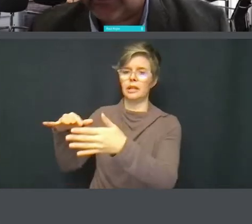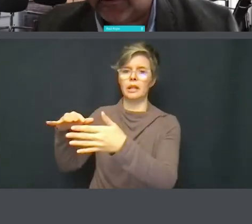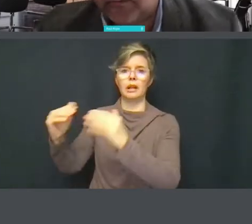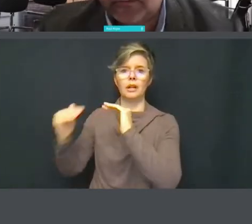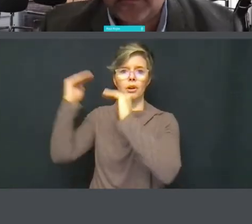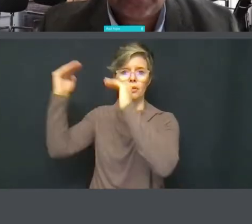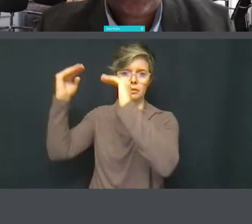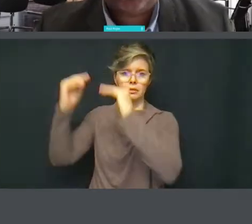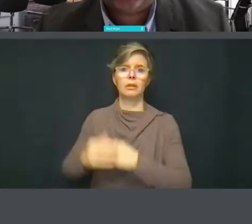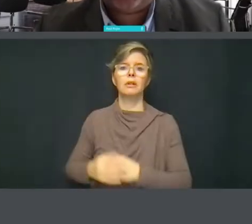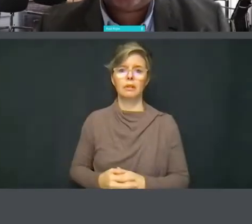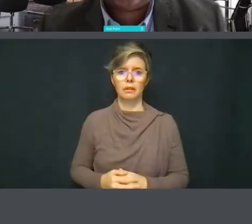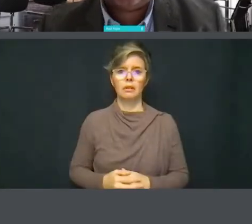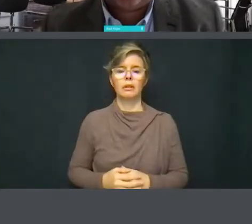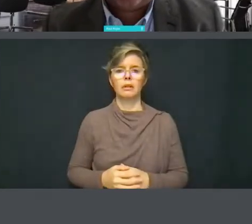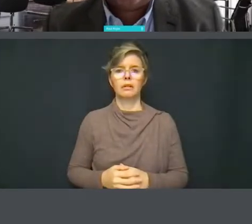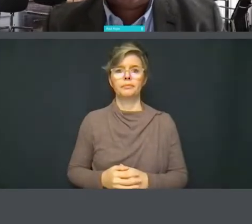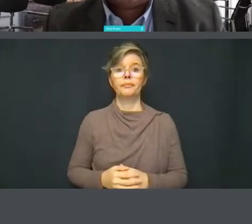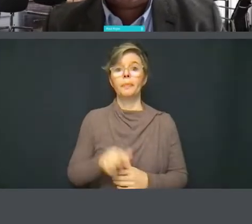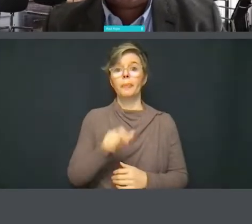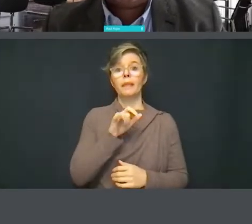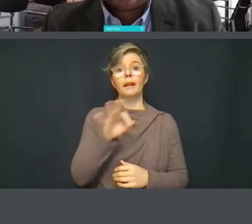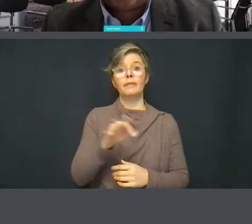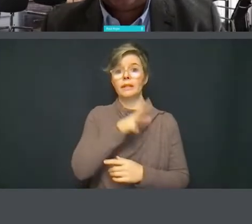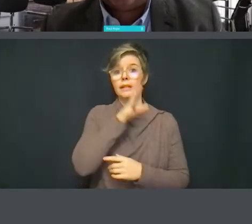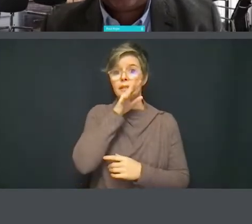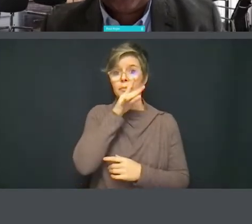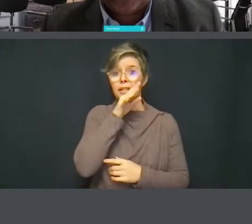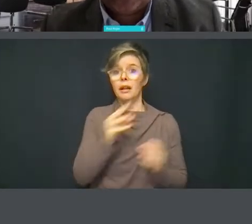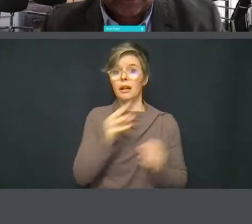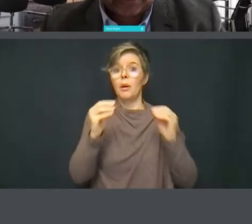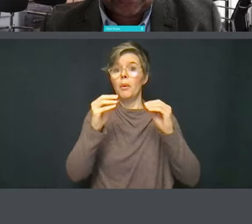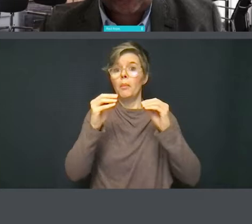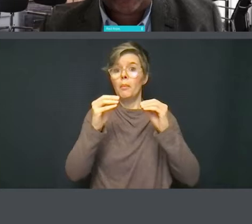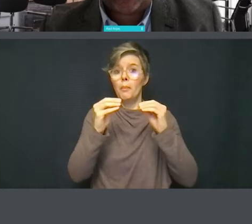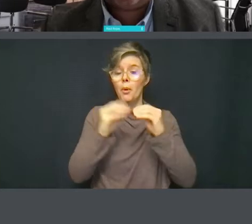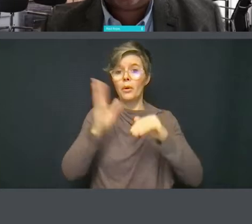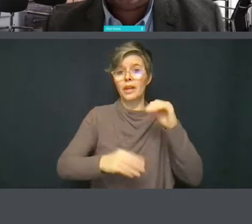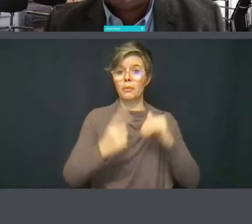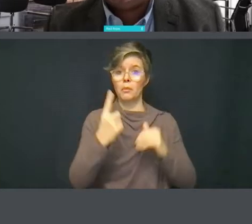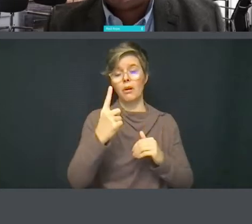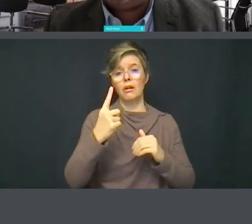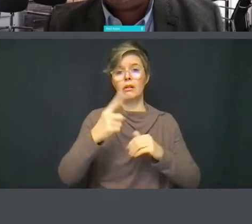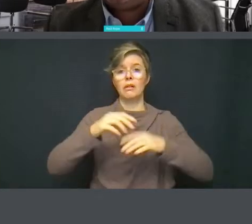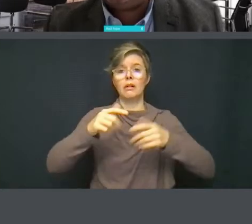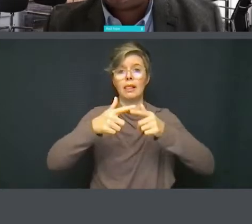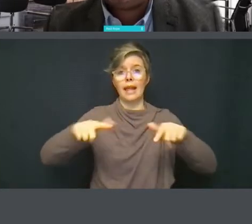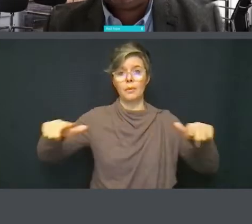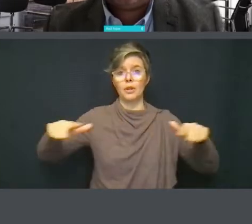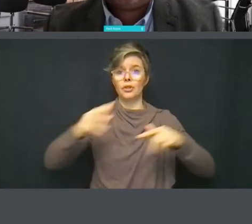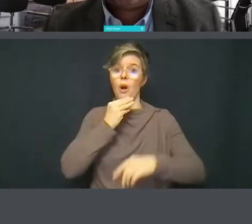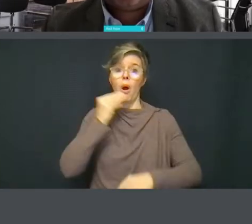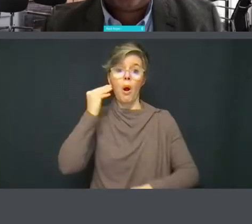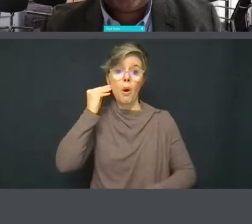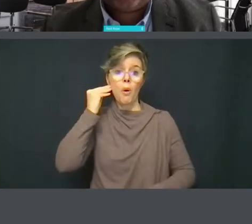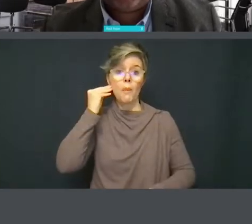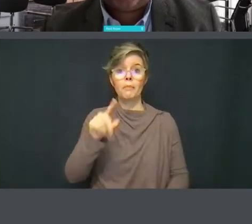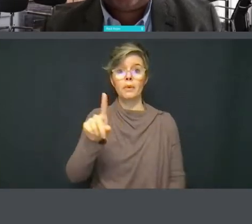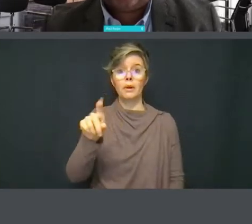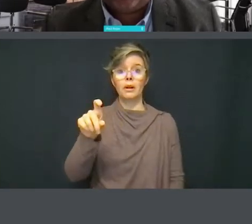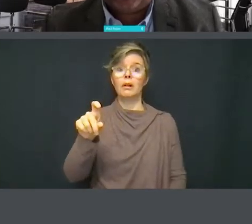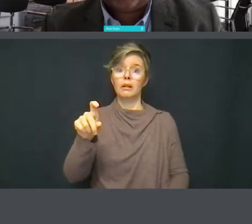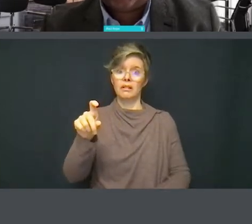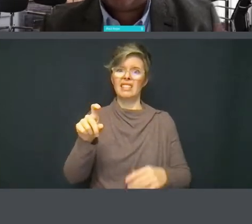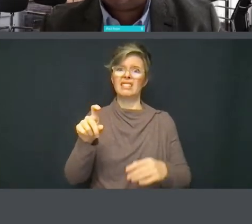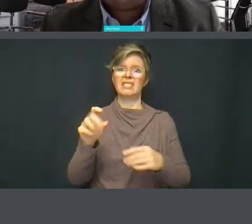than English at home, it's quite a large number of the US population, as you can see here. It's almost a quarter of the US population,